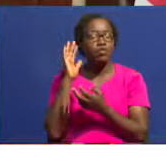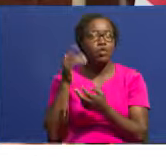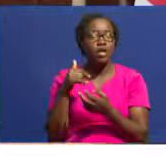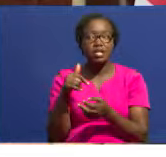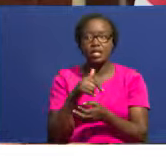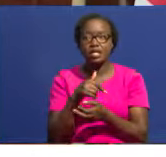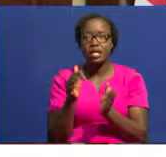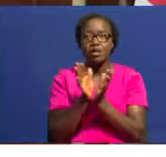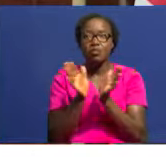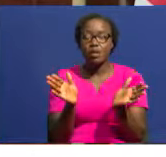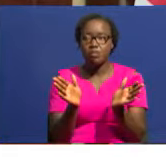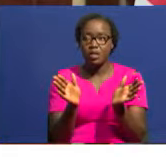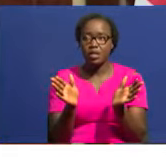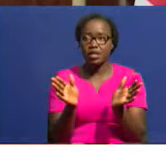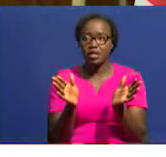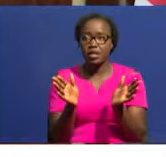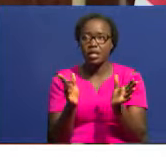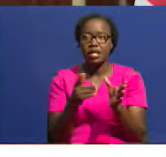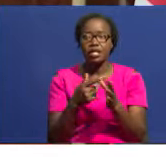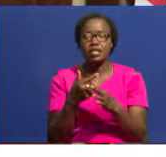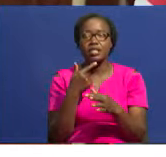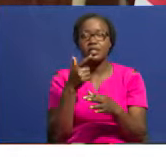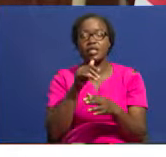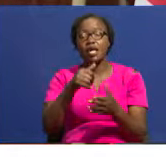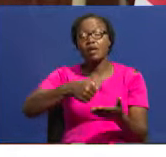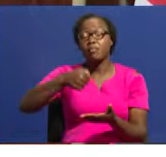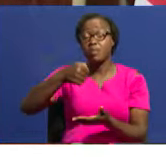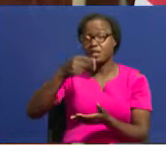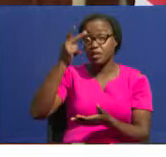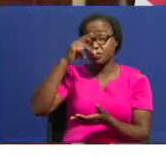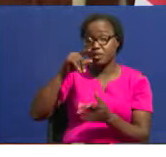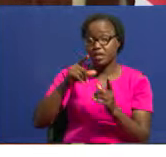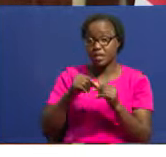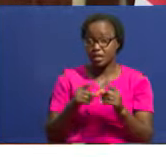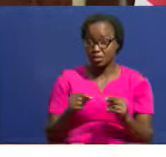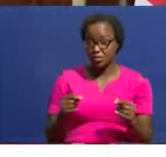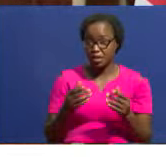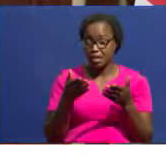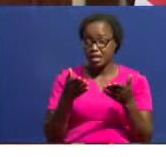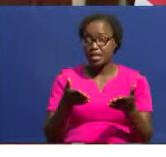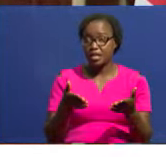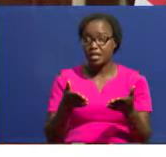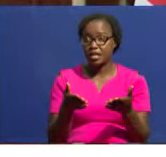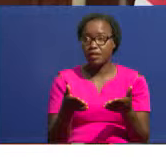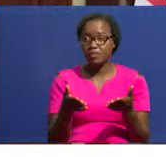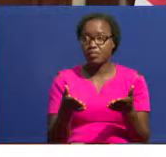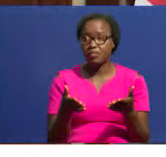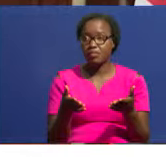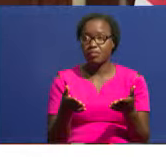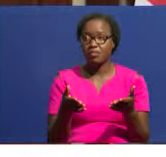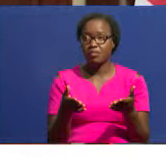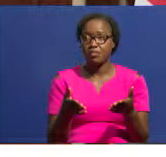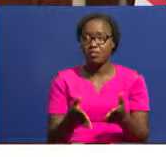we call the public and we say, this here is the budget policy statement, which has